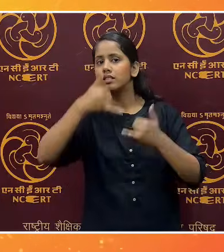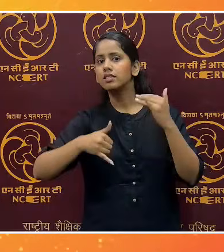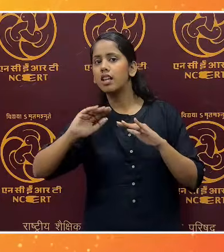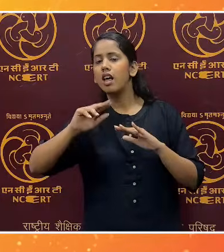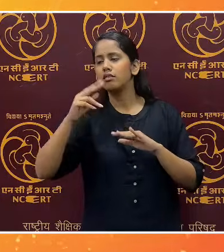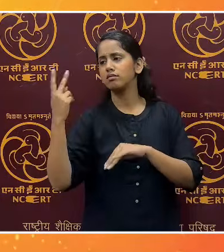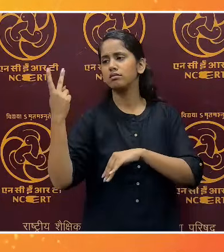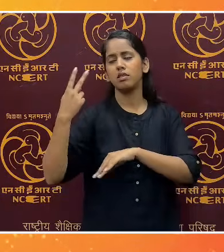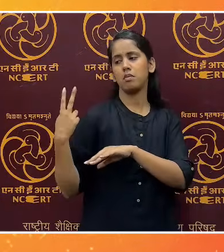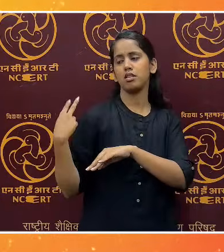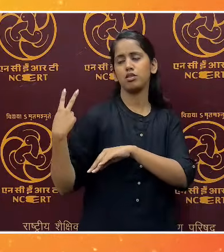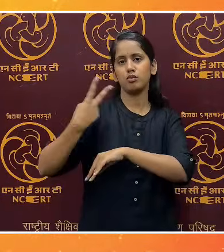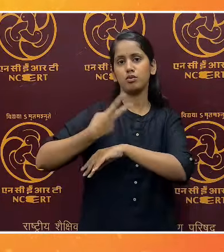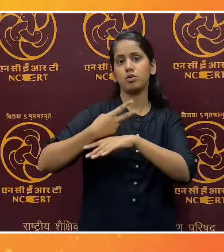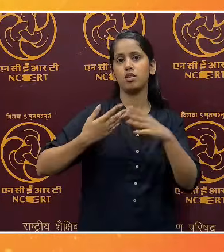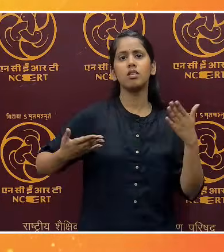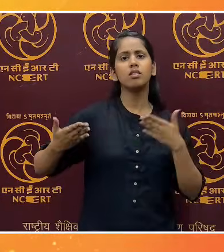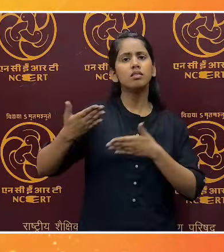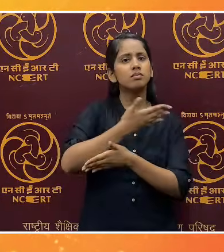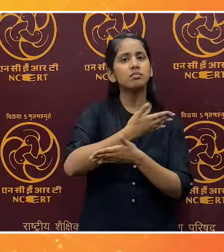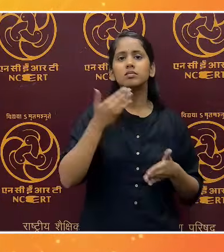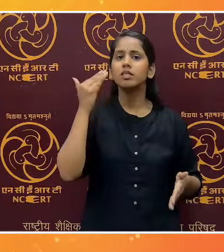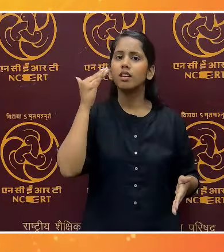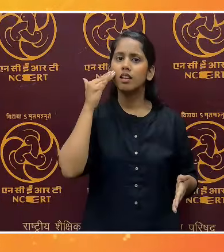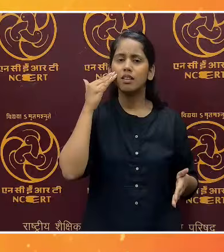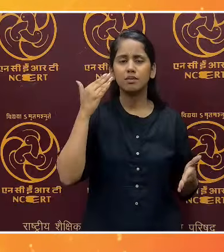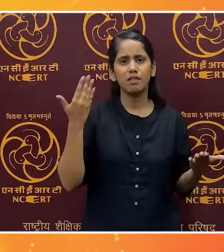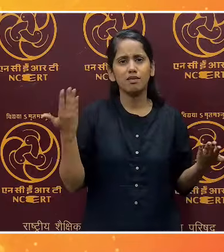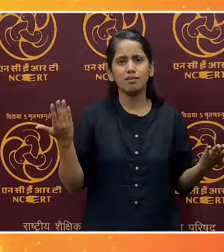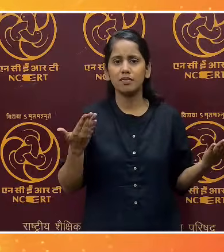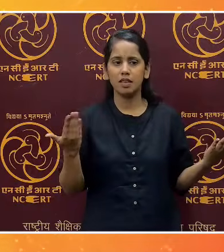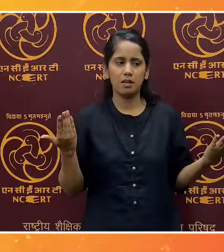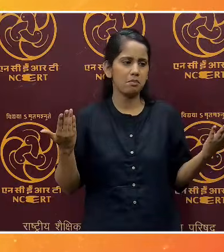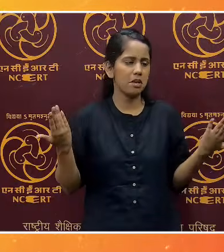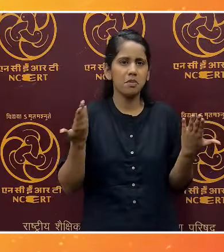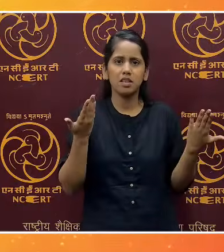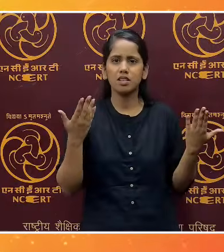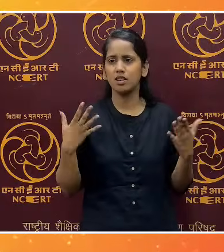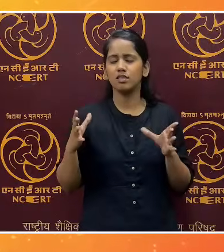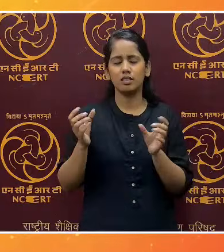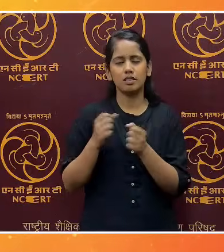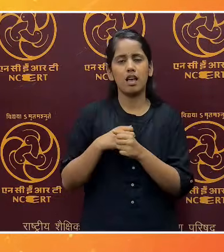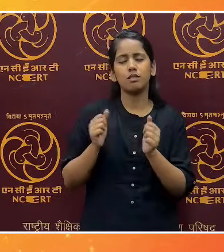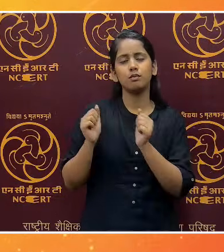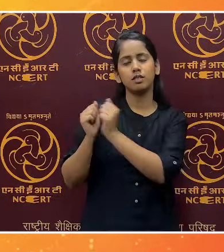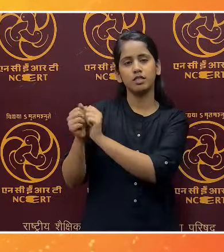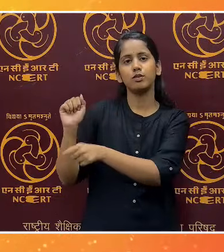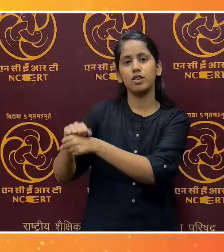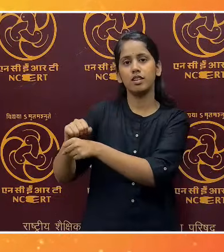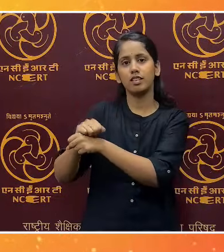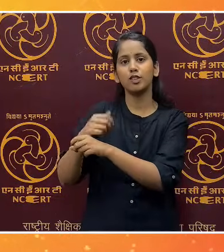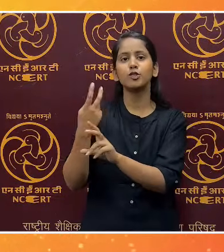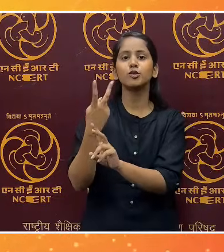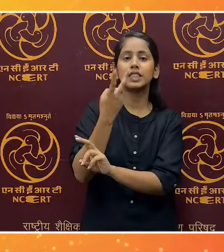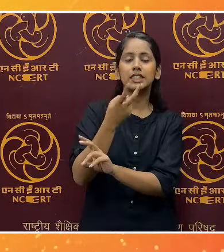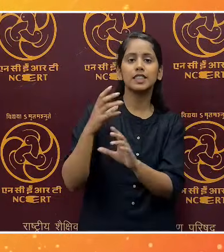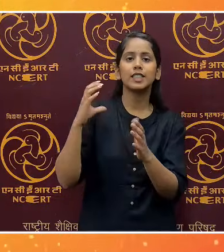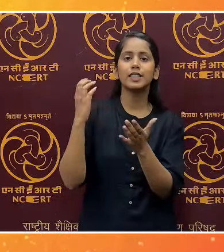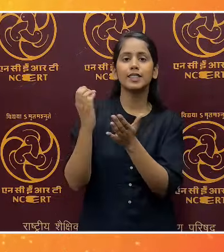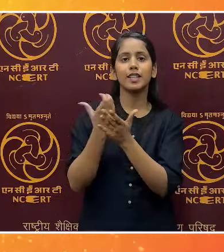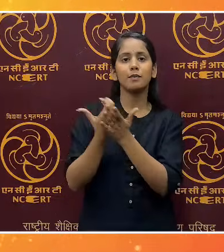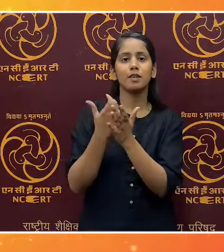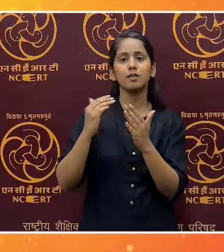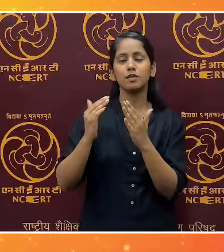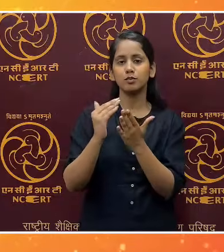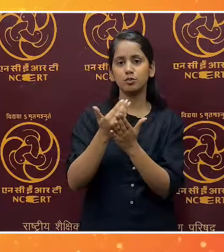2 days of this session, you must have, you know, my colleagues must have, you know, took the chapter session